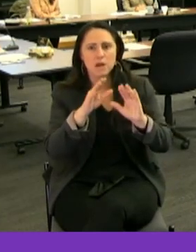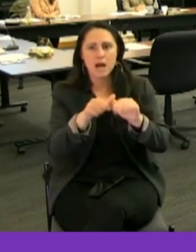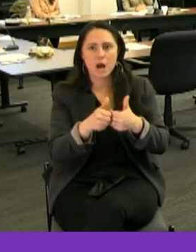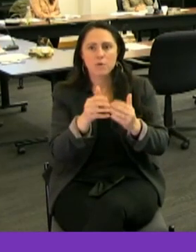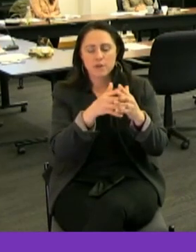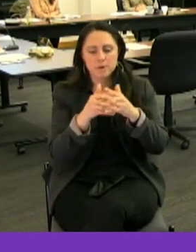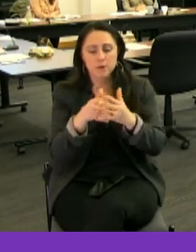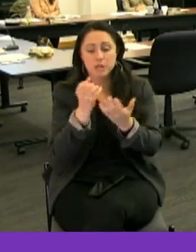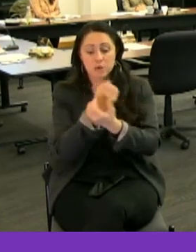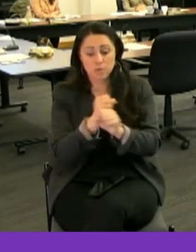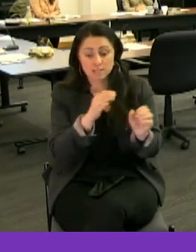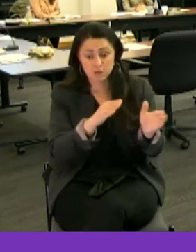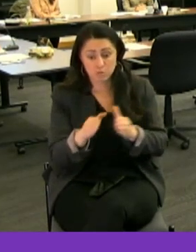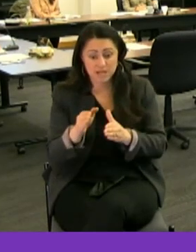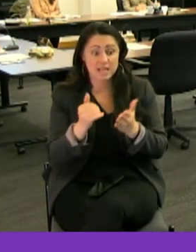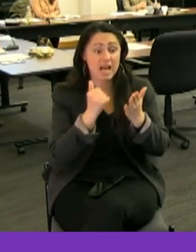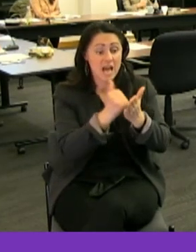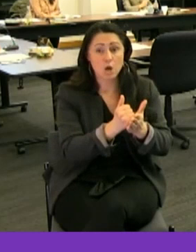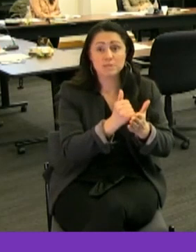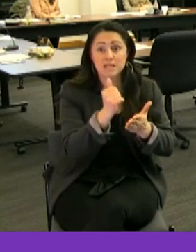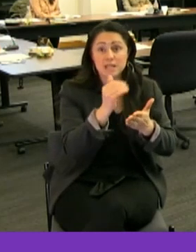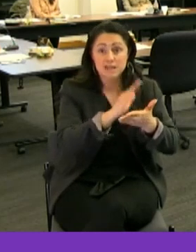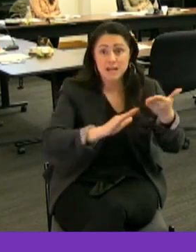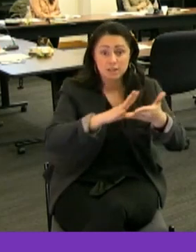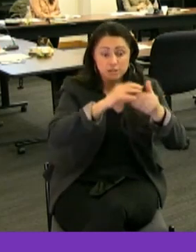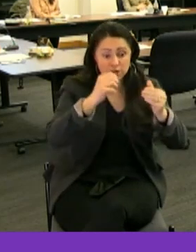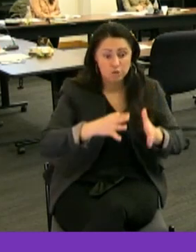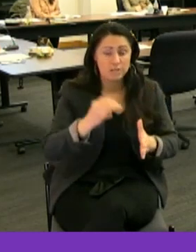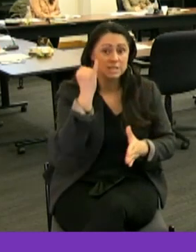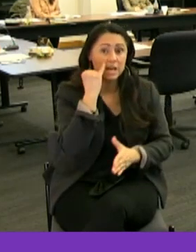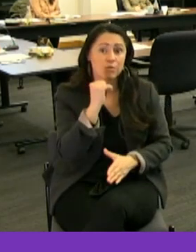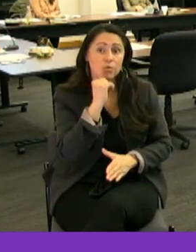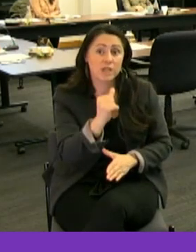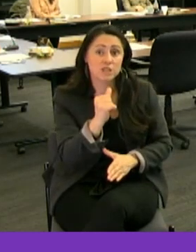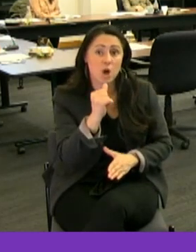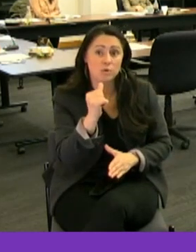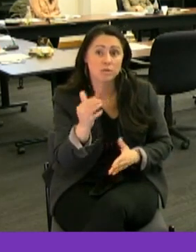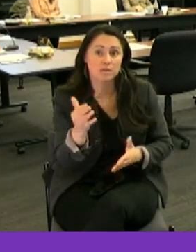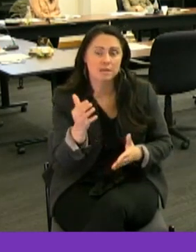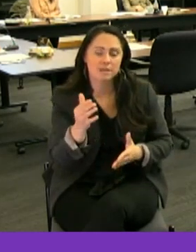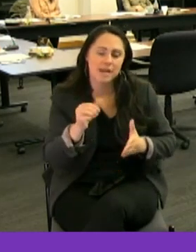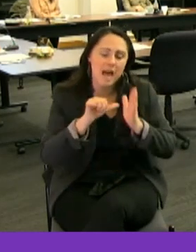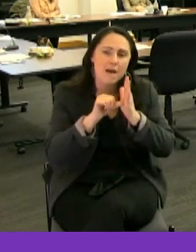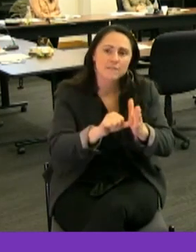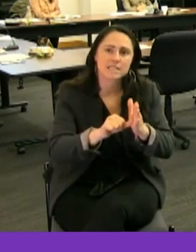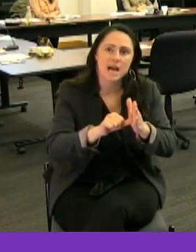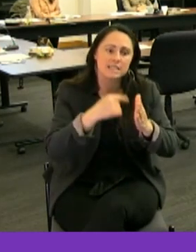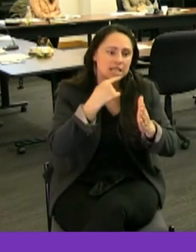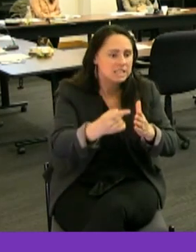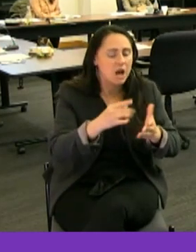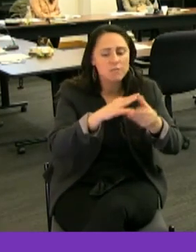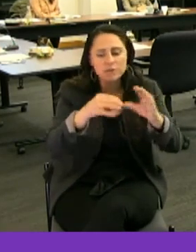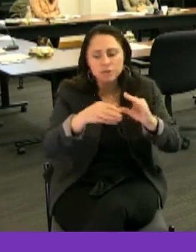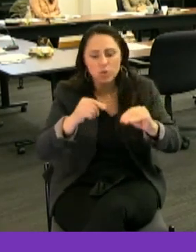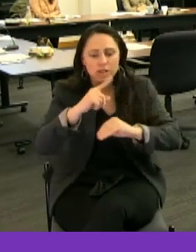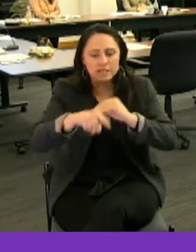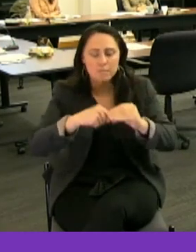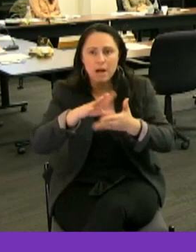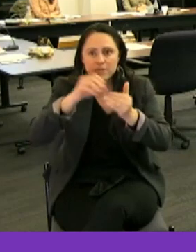students, because you're going to tell them, he said, if we don't lift up the stories about the students, the families, the economy